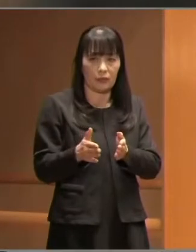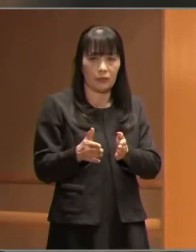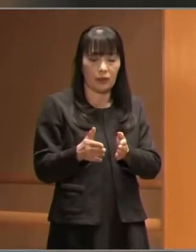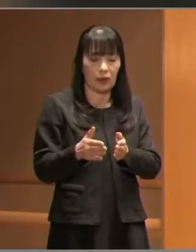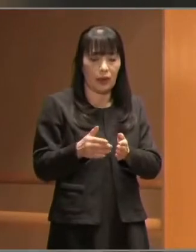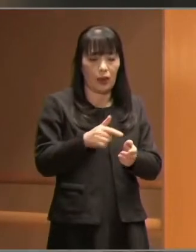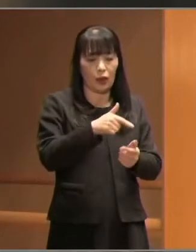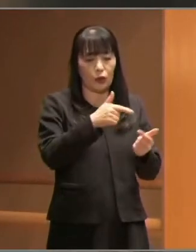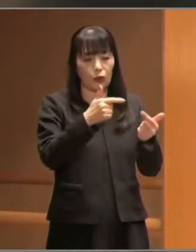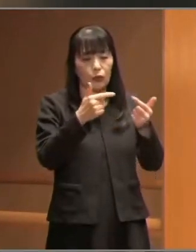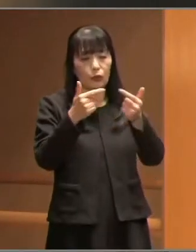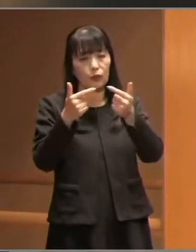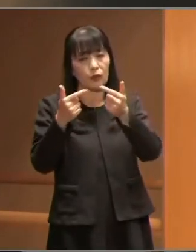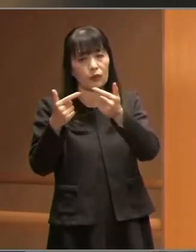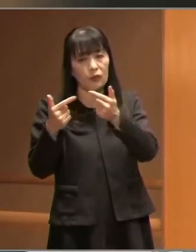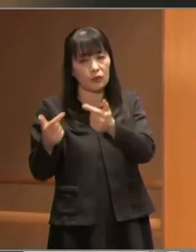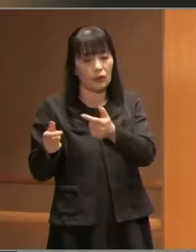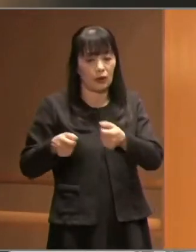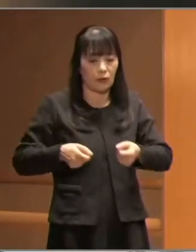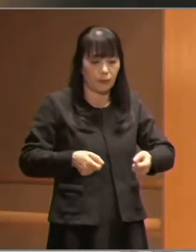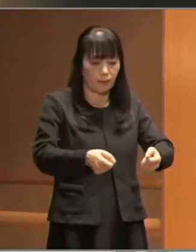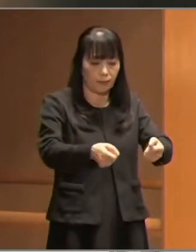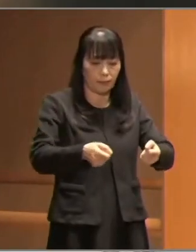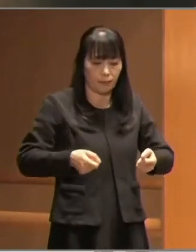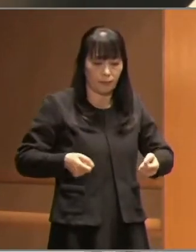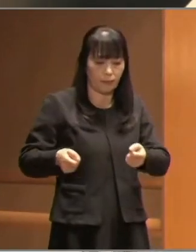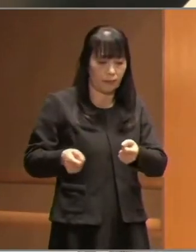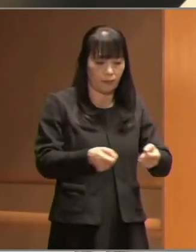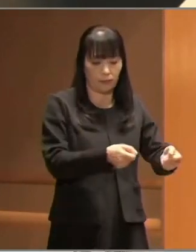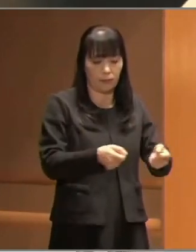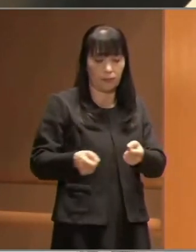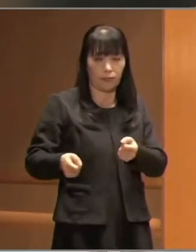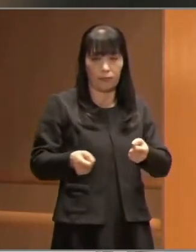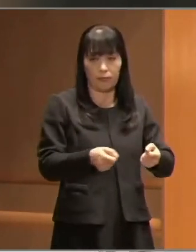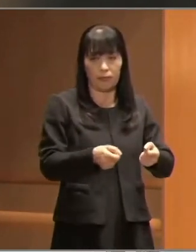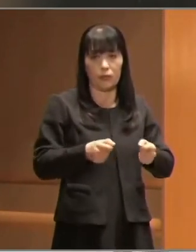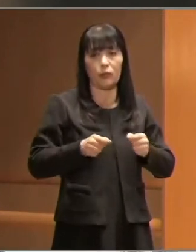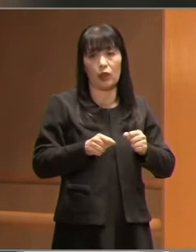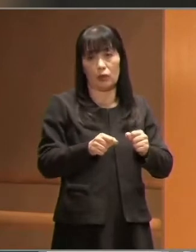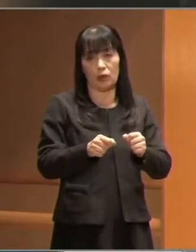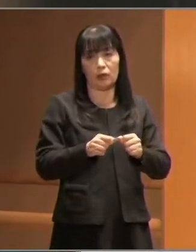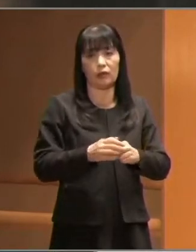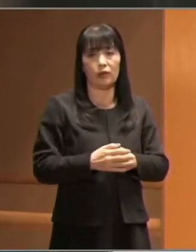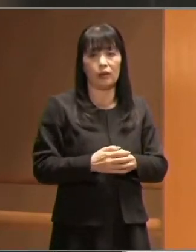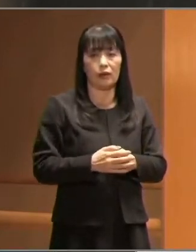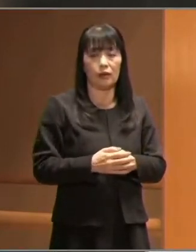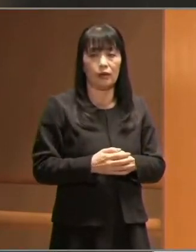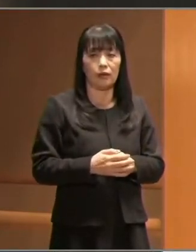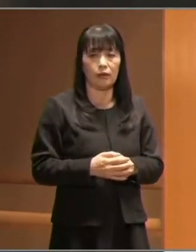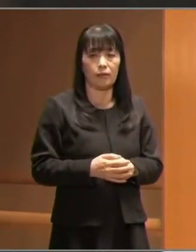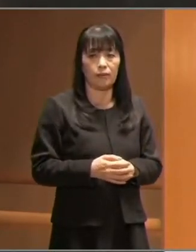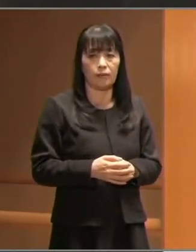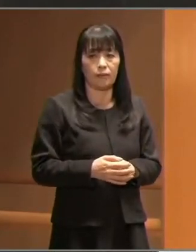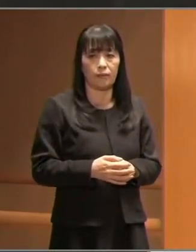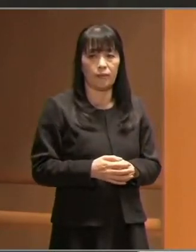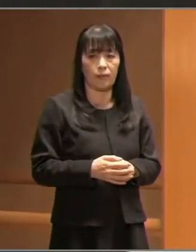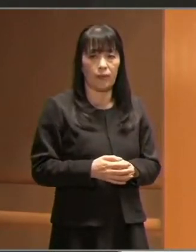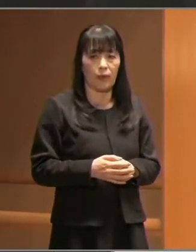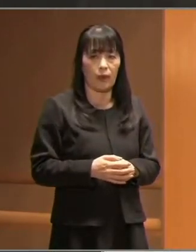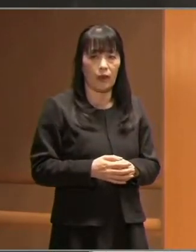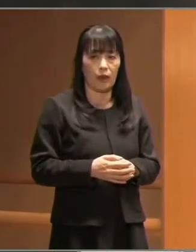moves the mold in order to avoid a crash. So they move the mold very